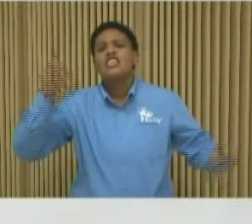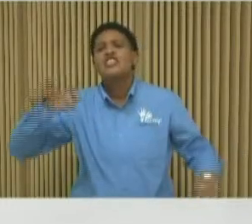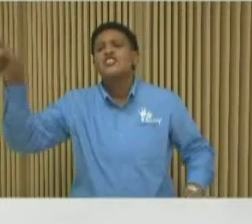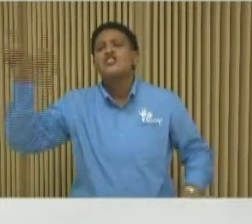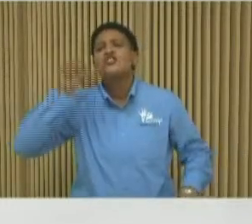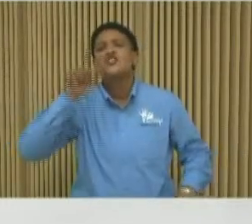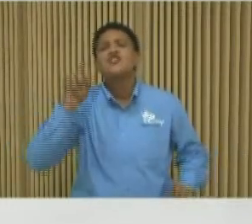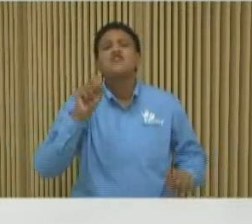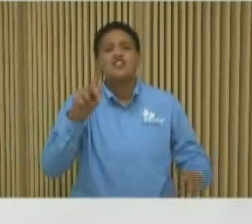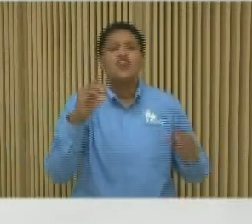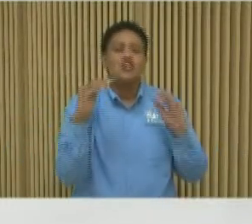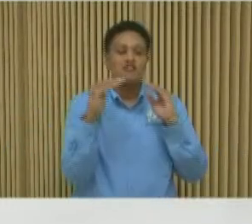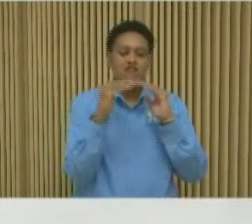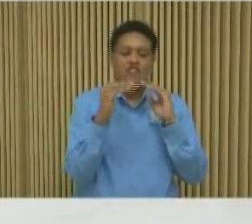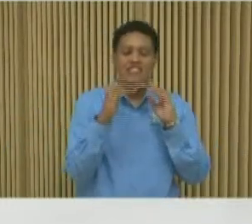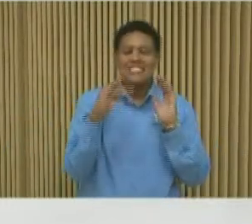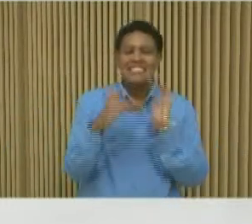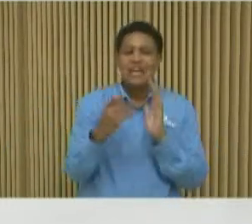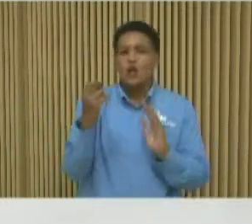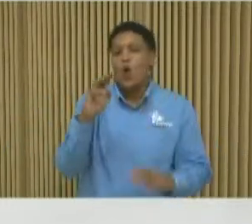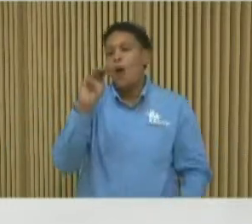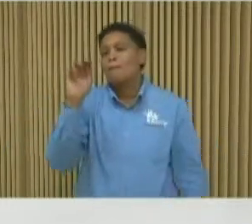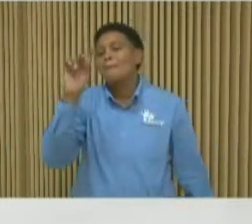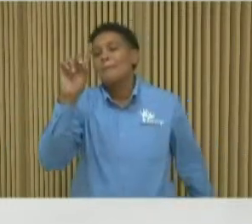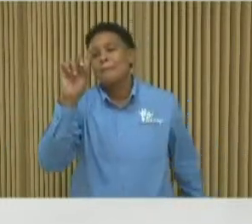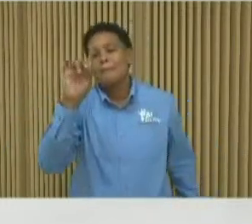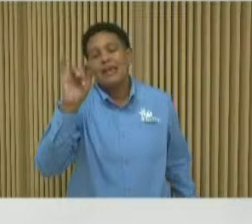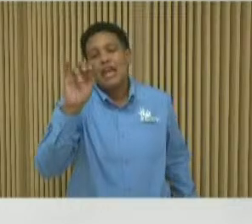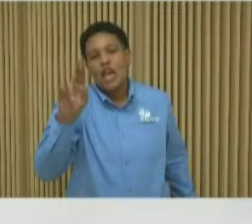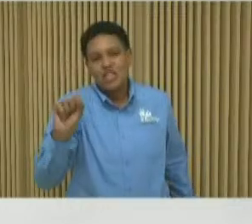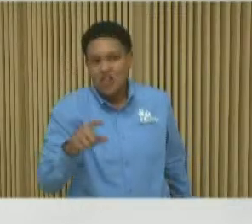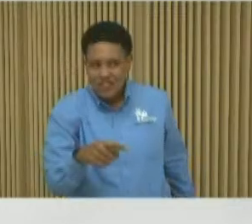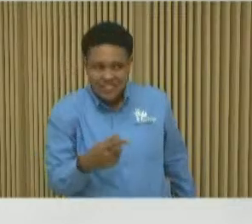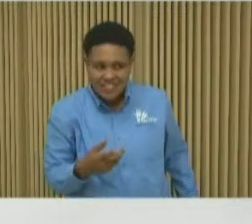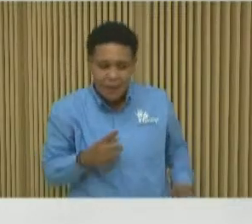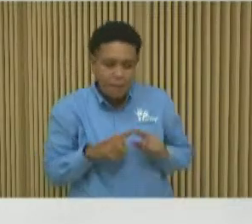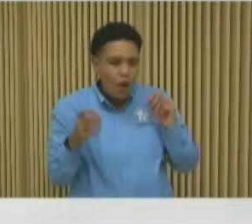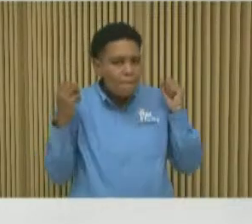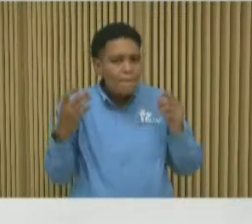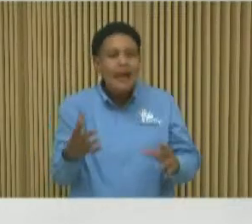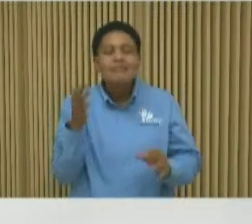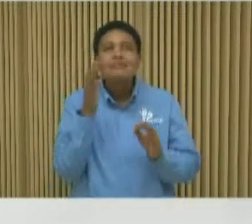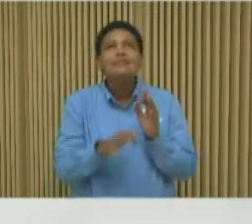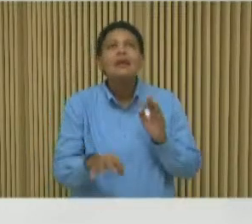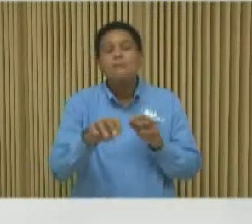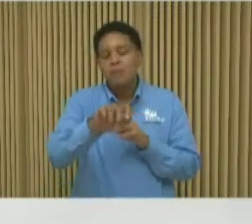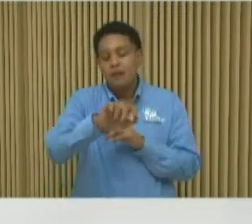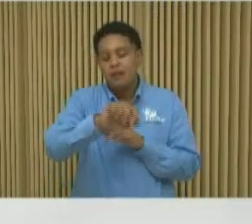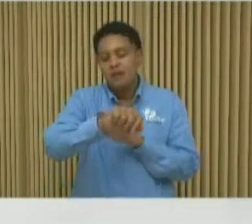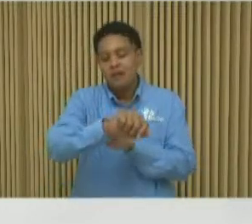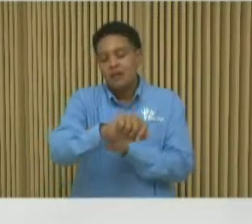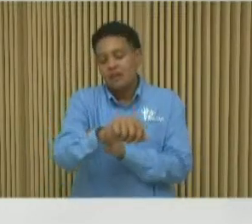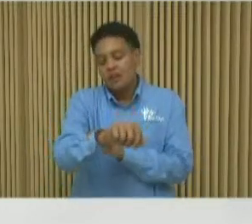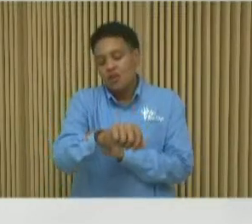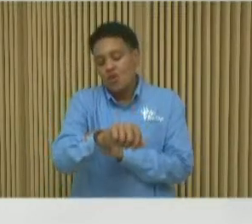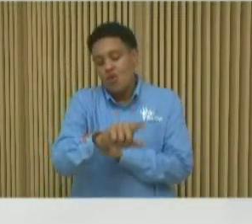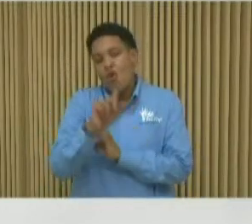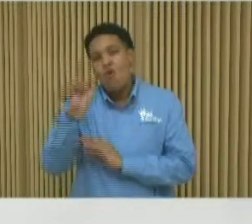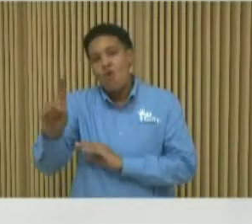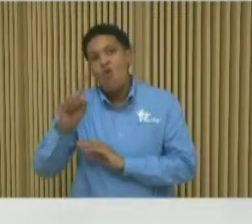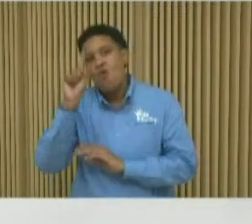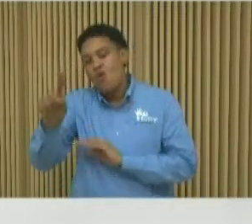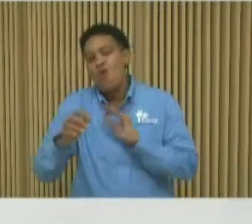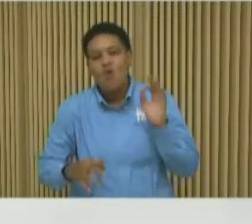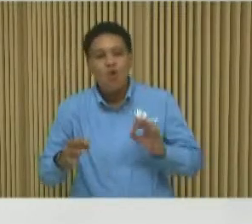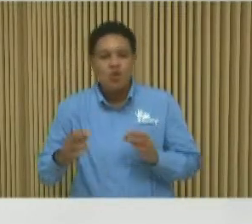the restorative justice centers or to mediators, as the case may be. But many simply deal with the court. So less than